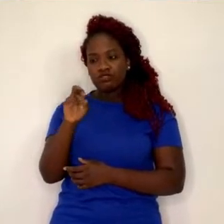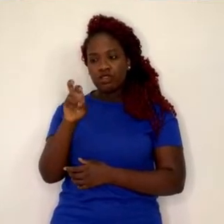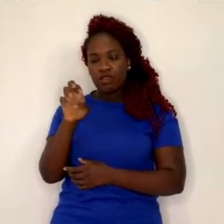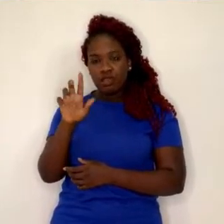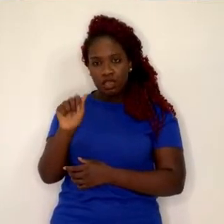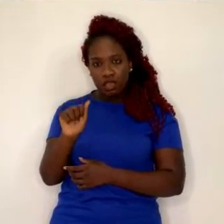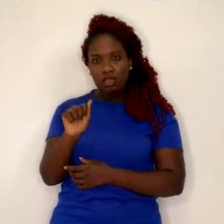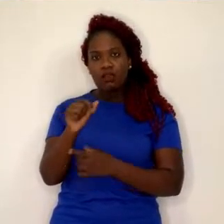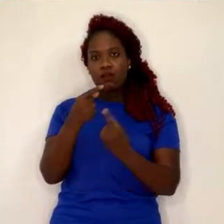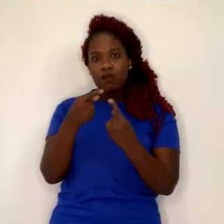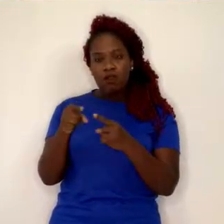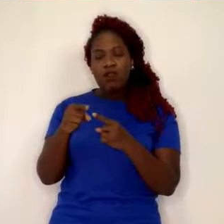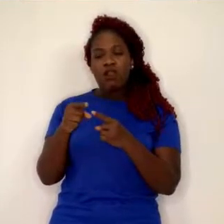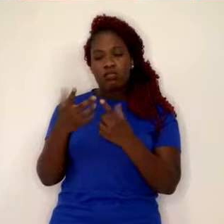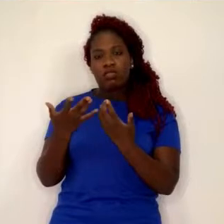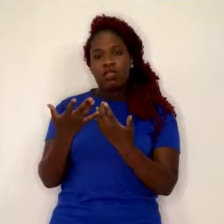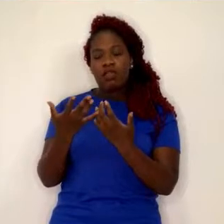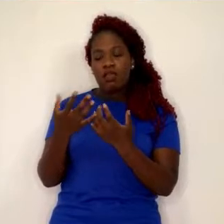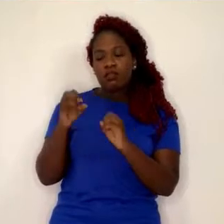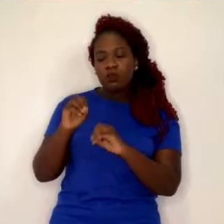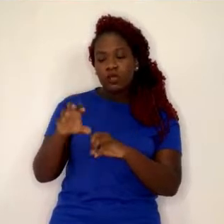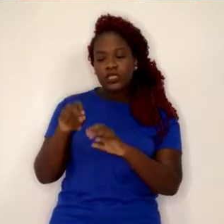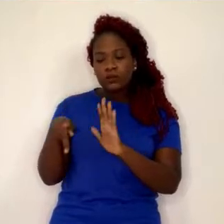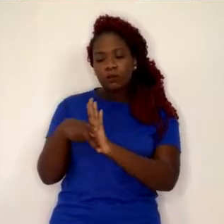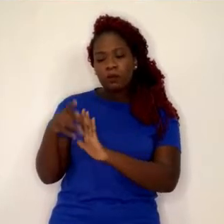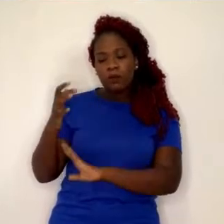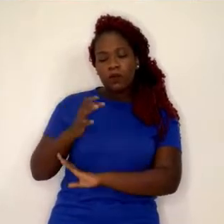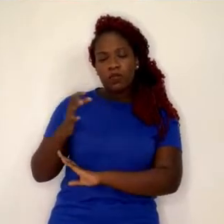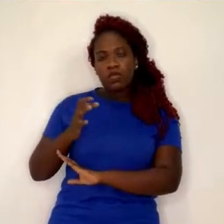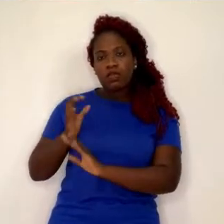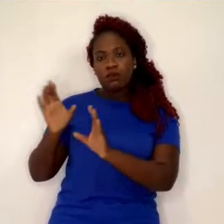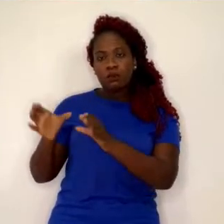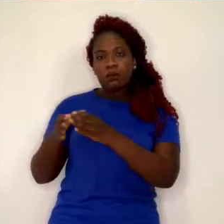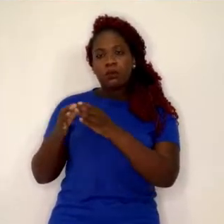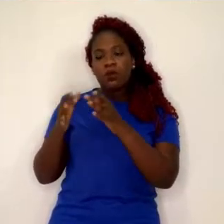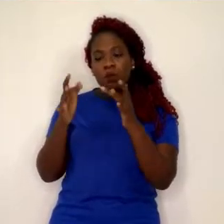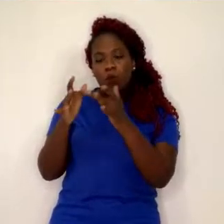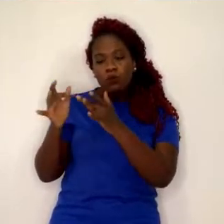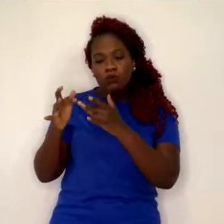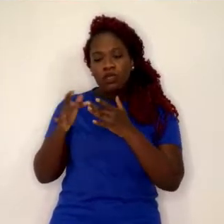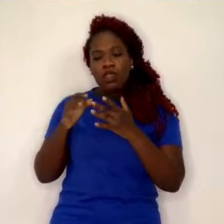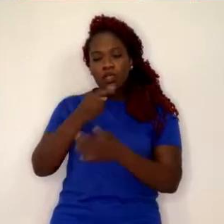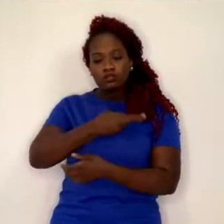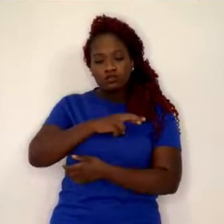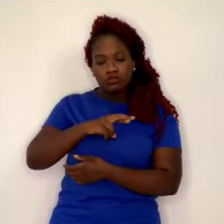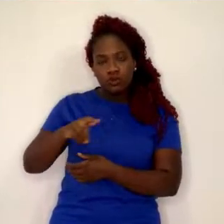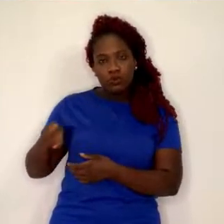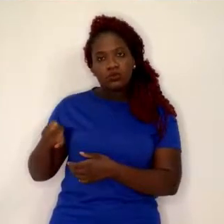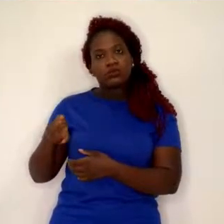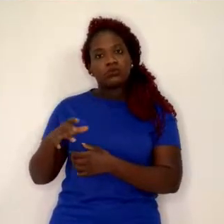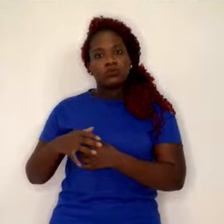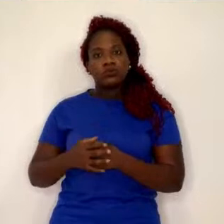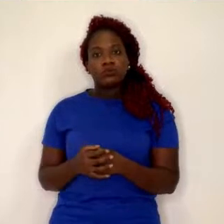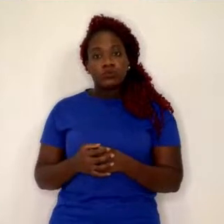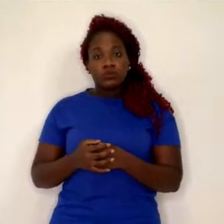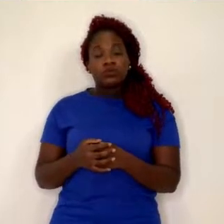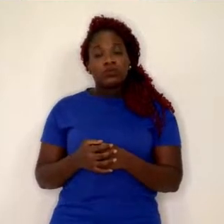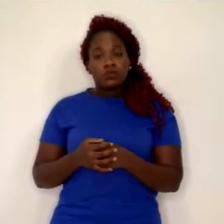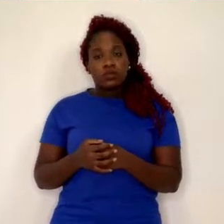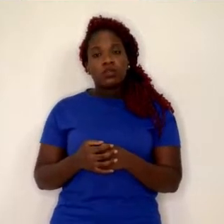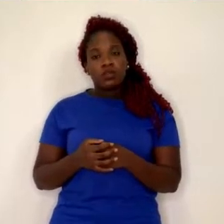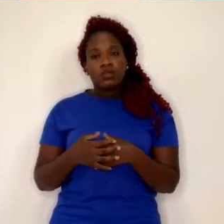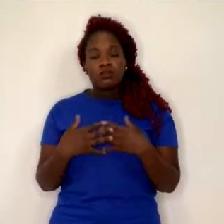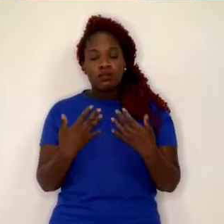pedagogy that combated the restriction of schooling and education to the